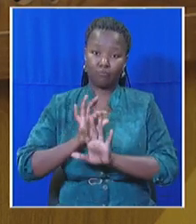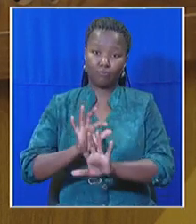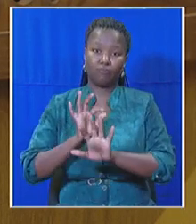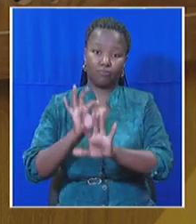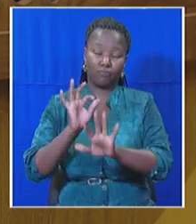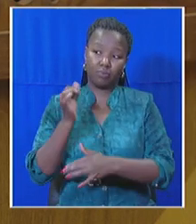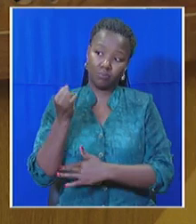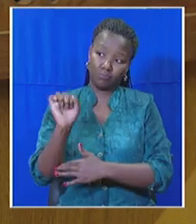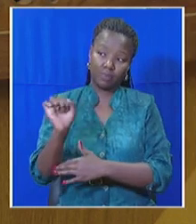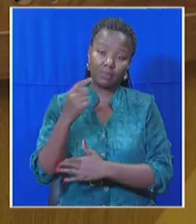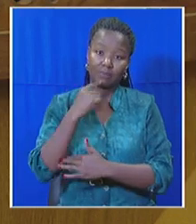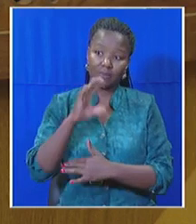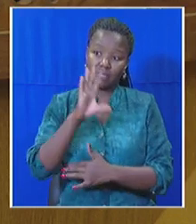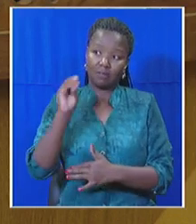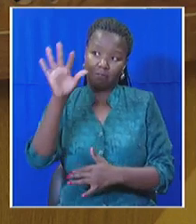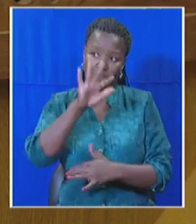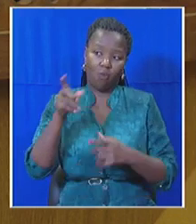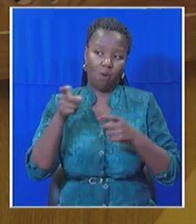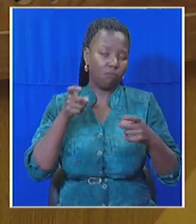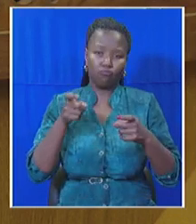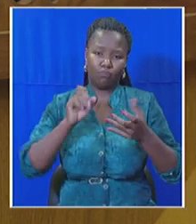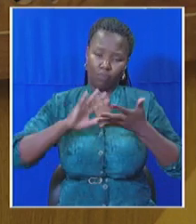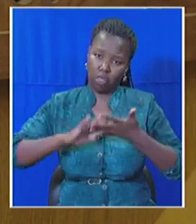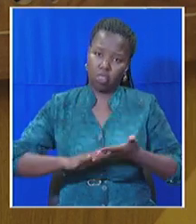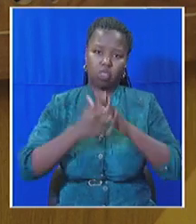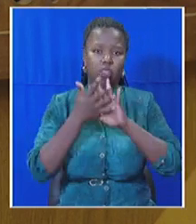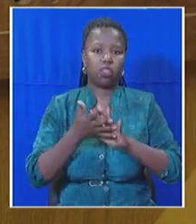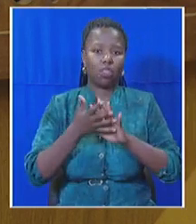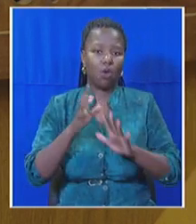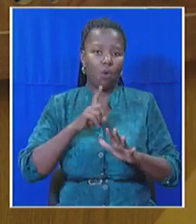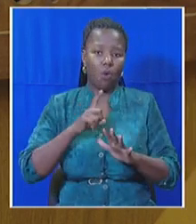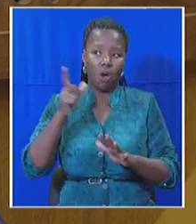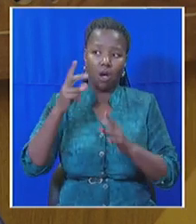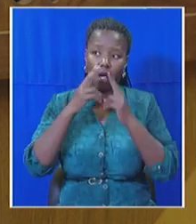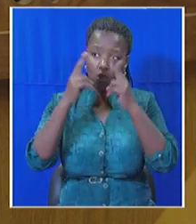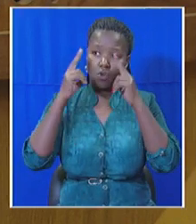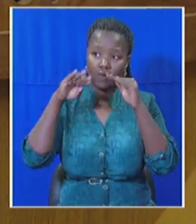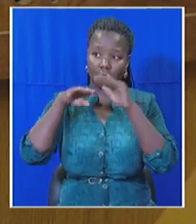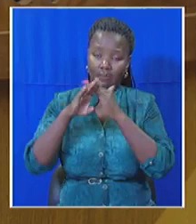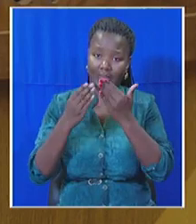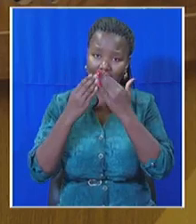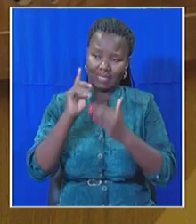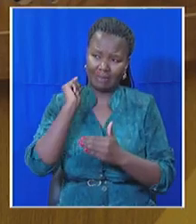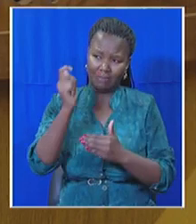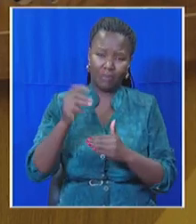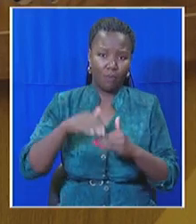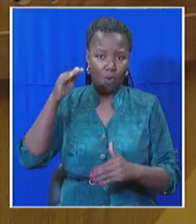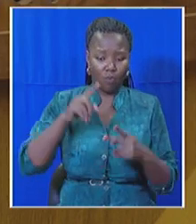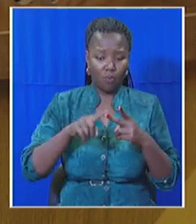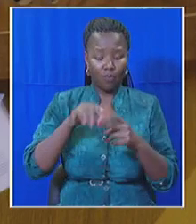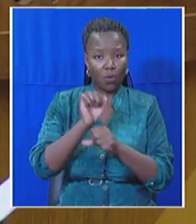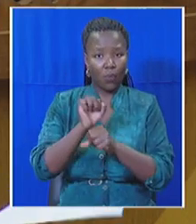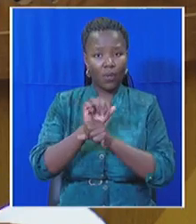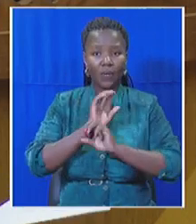and make the country ungovernable in protest against high unemployment within